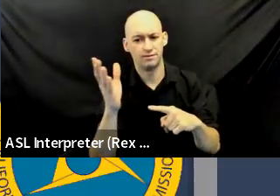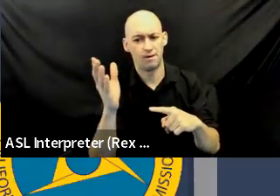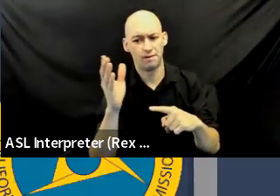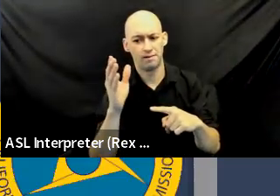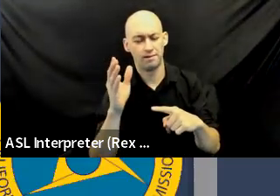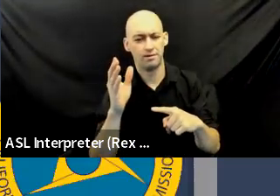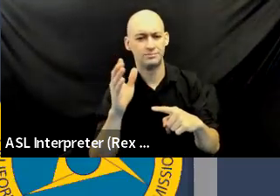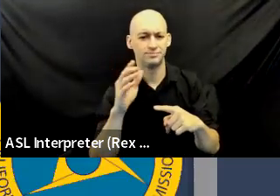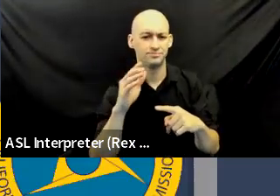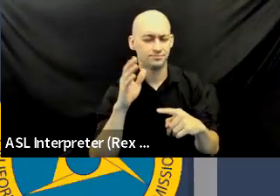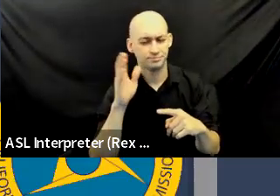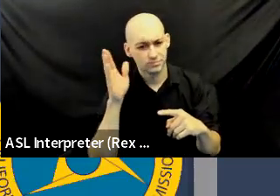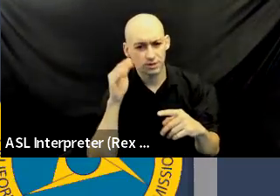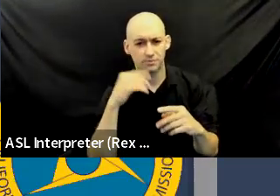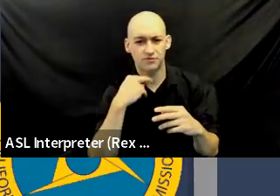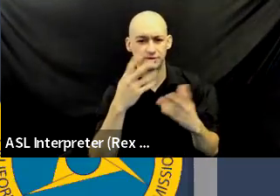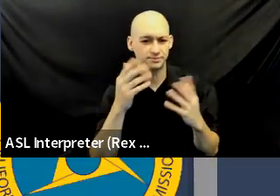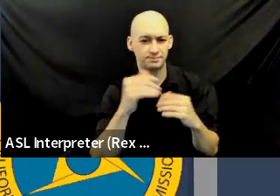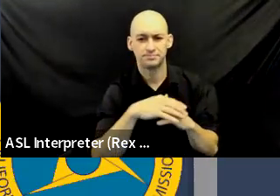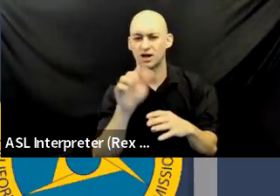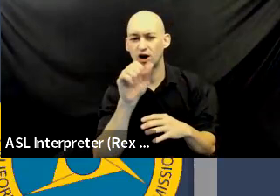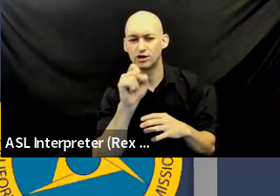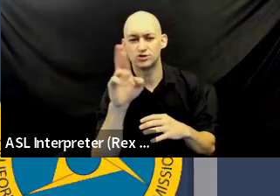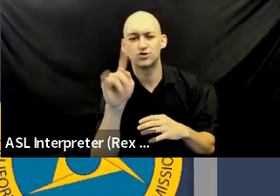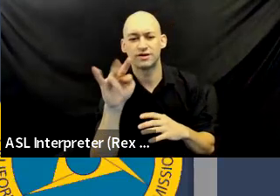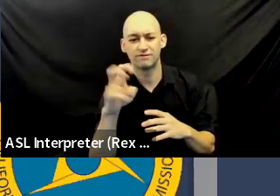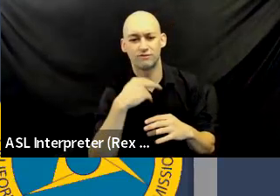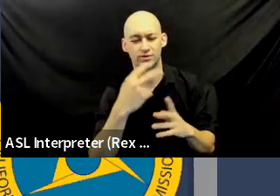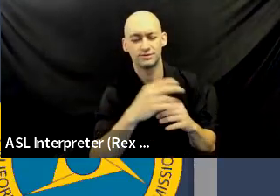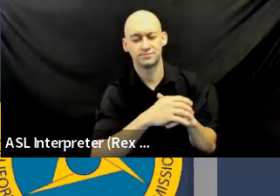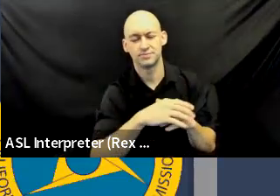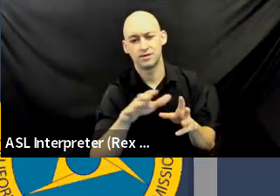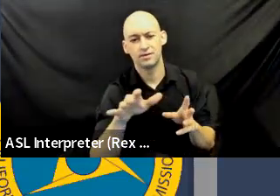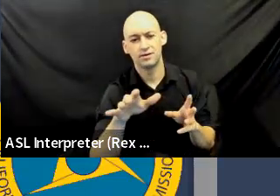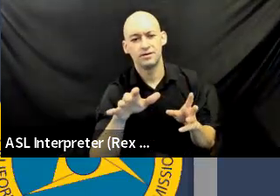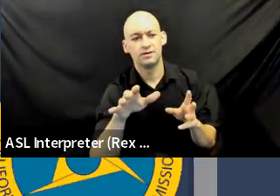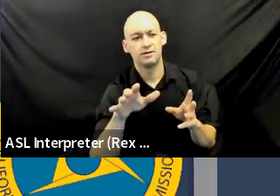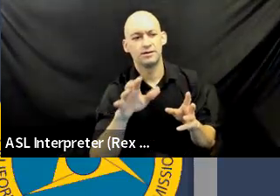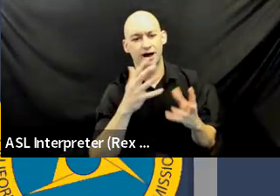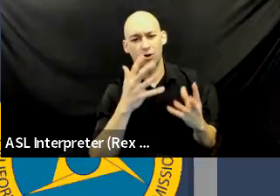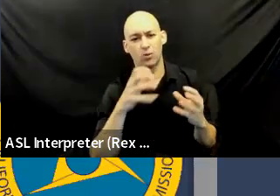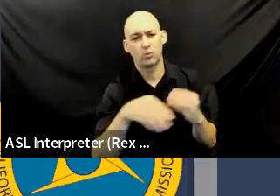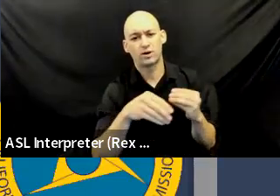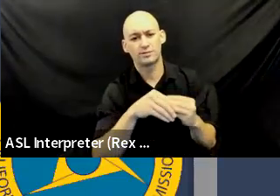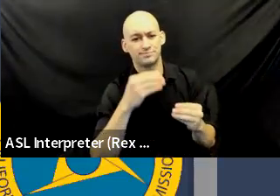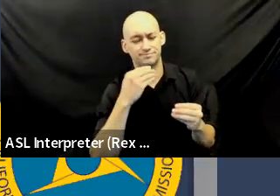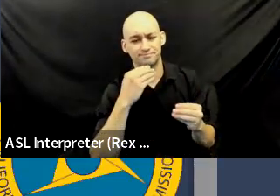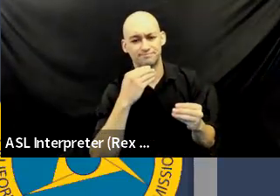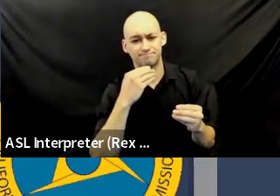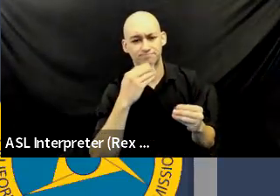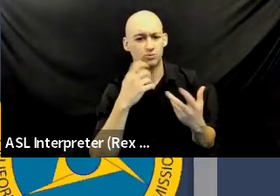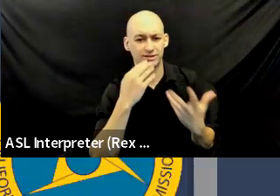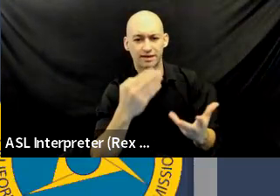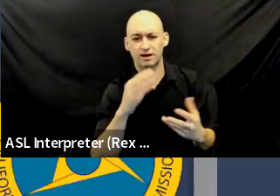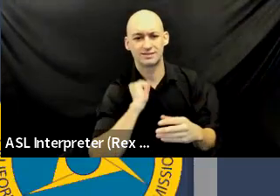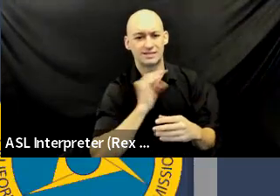assertive voices, but it's a great looking report. I'd also like to thank the staff for looking at Lacey's model